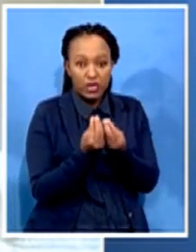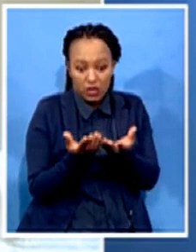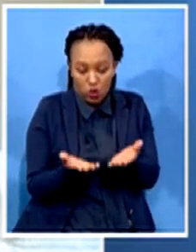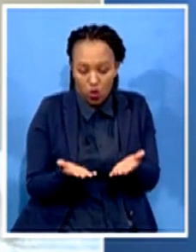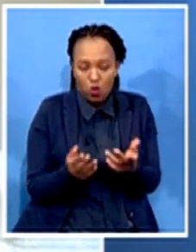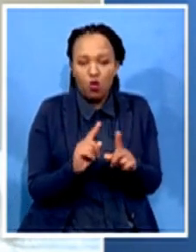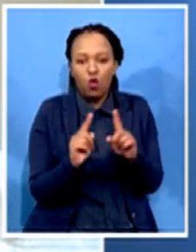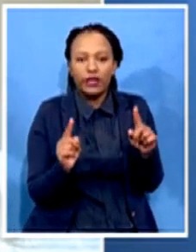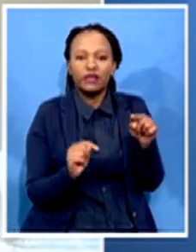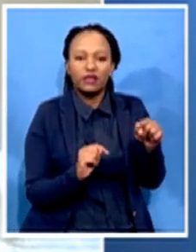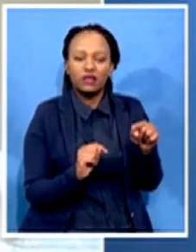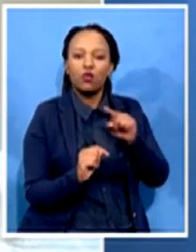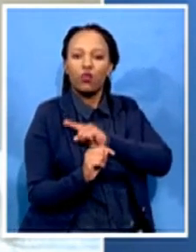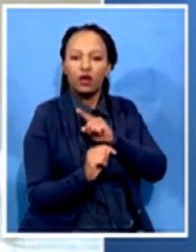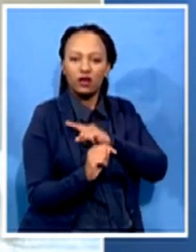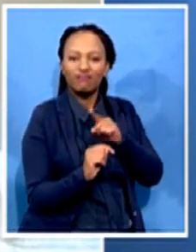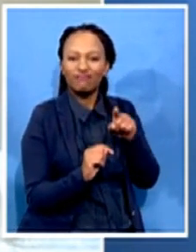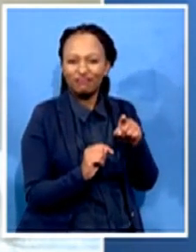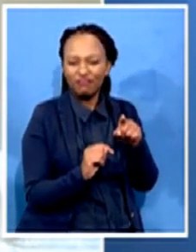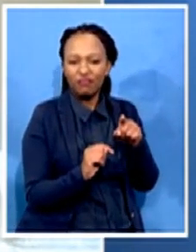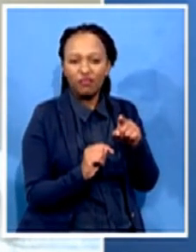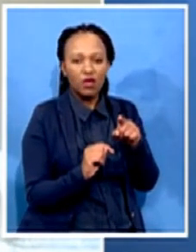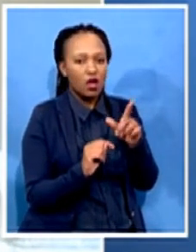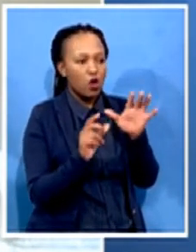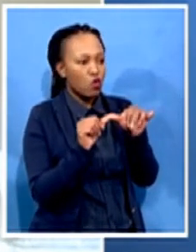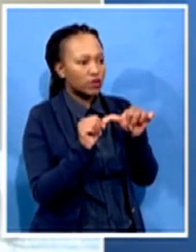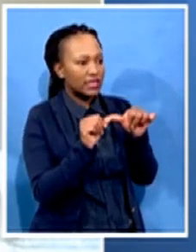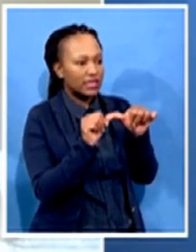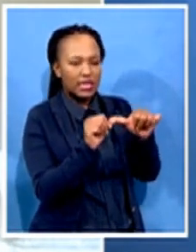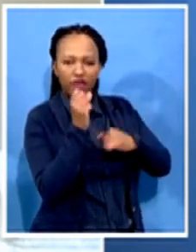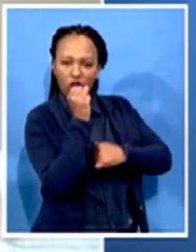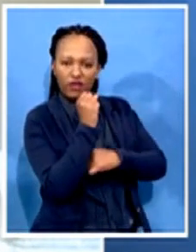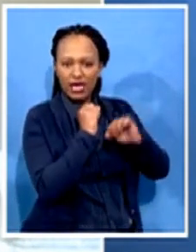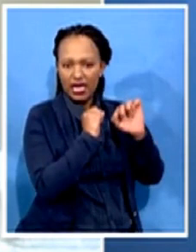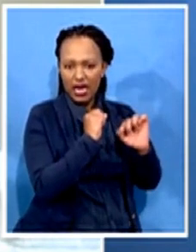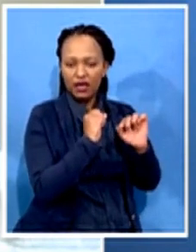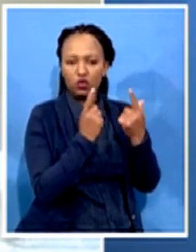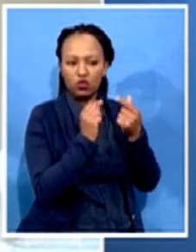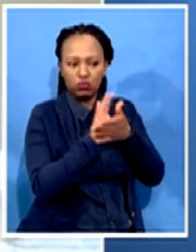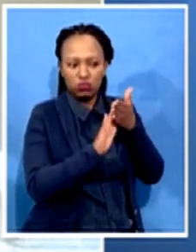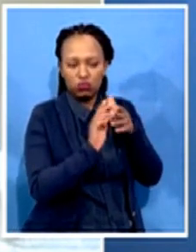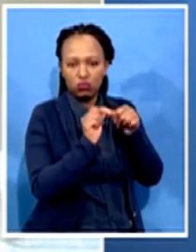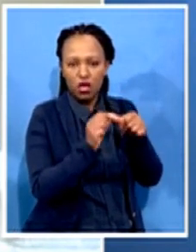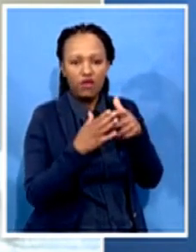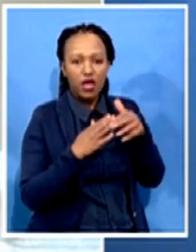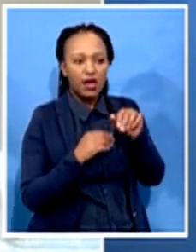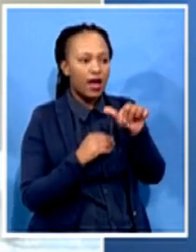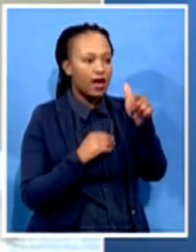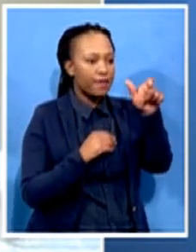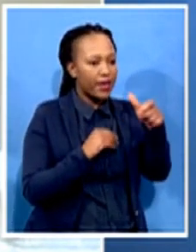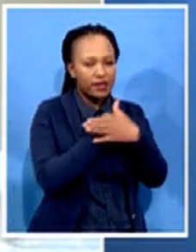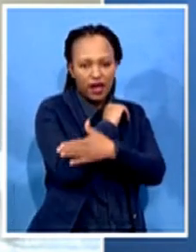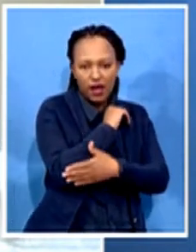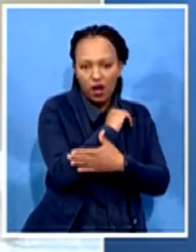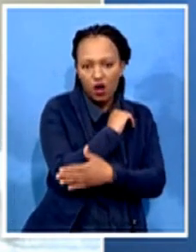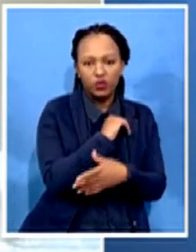it is not consistent with her office that she is holding. Now, if anybody in any other country or in any organization